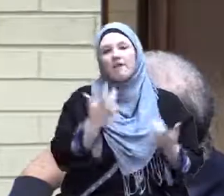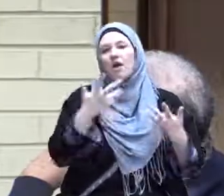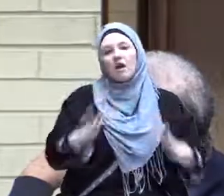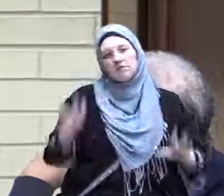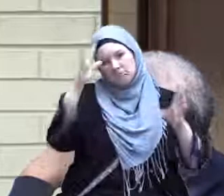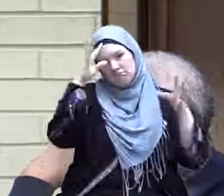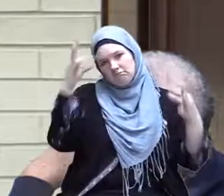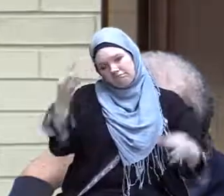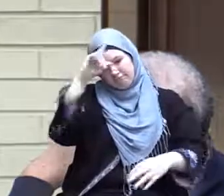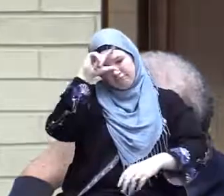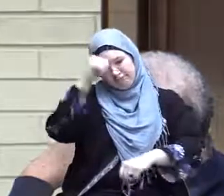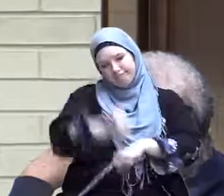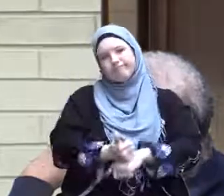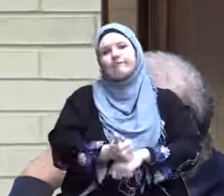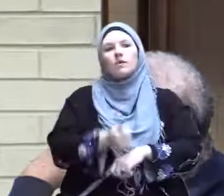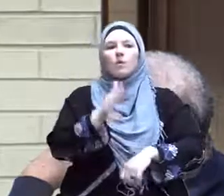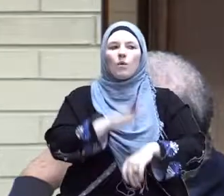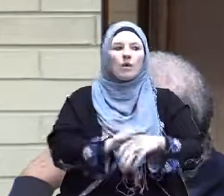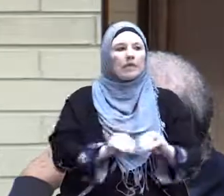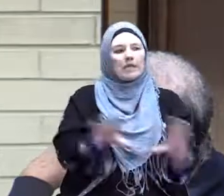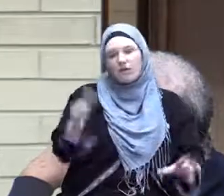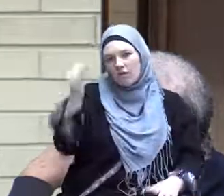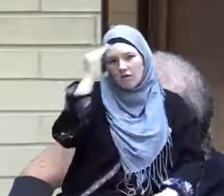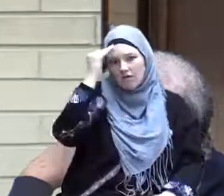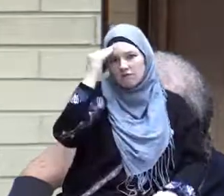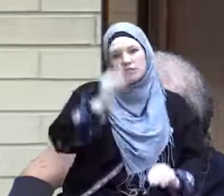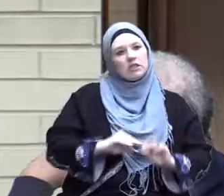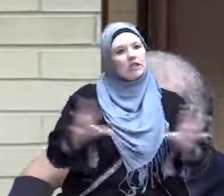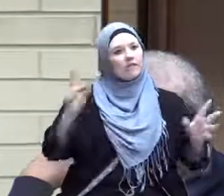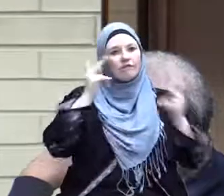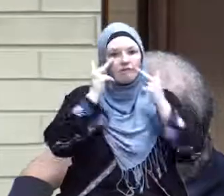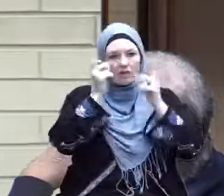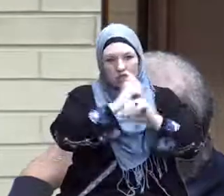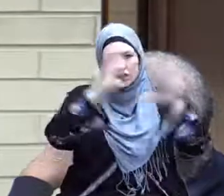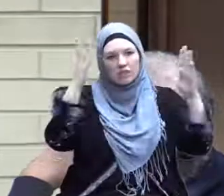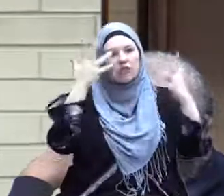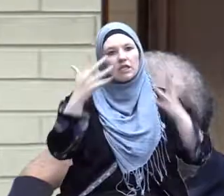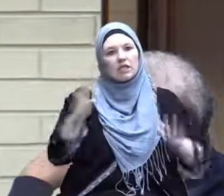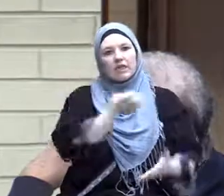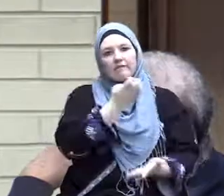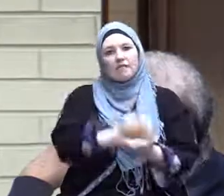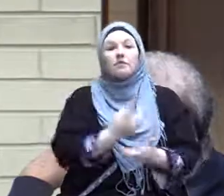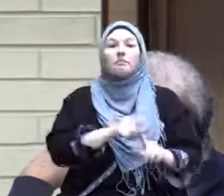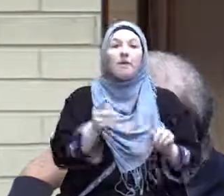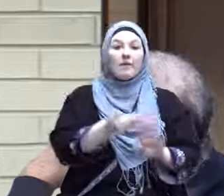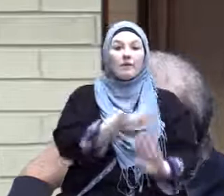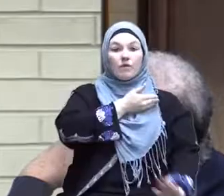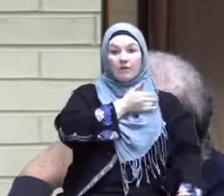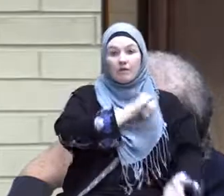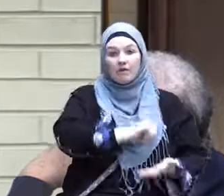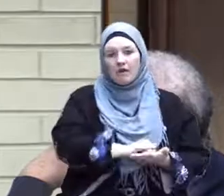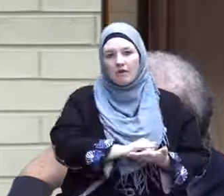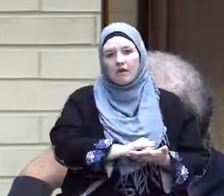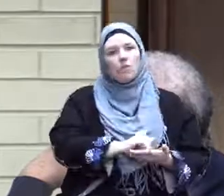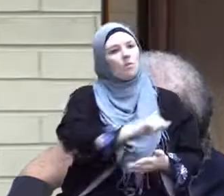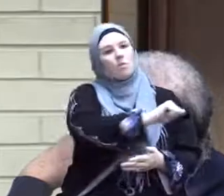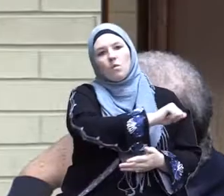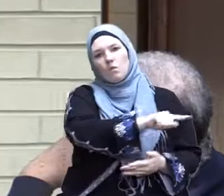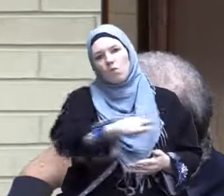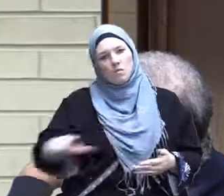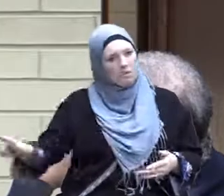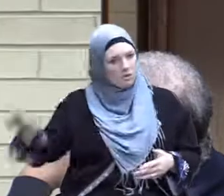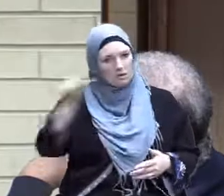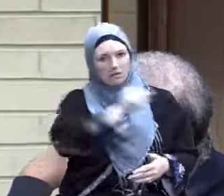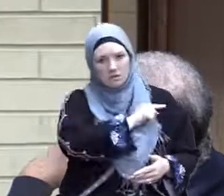up their mind on basis of clear knowledge, clear vision, clear evidence. But before that, we are all